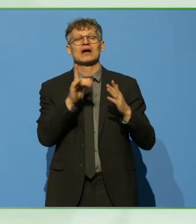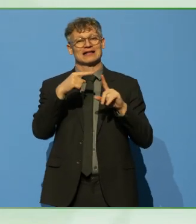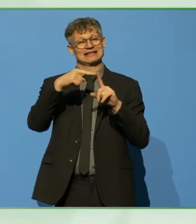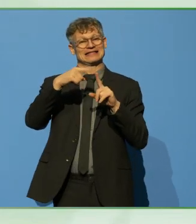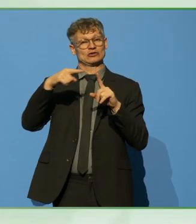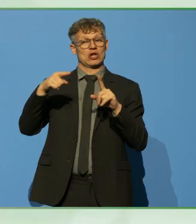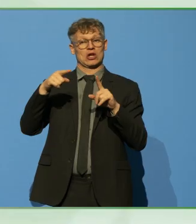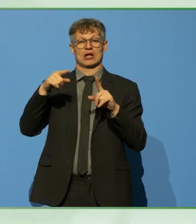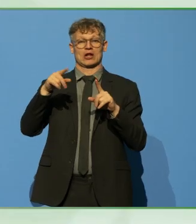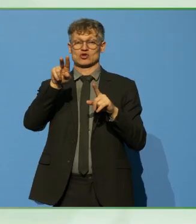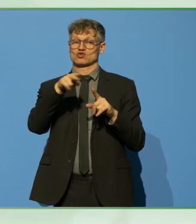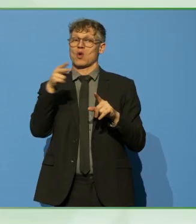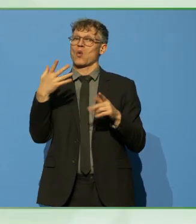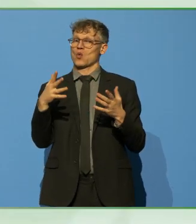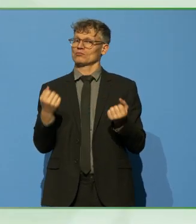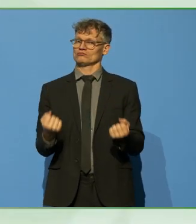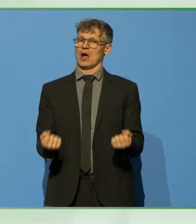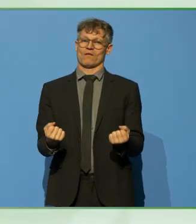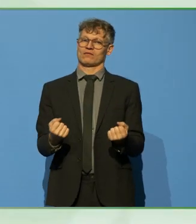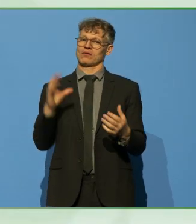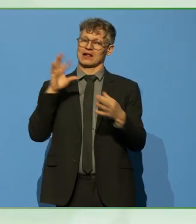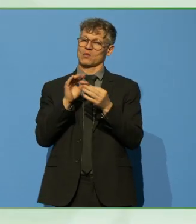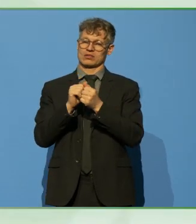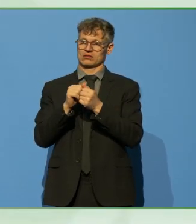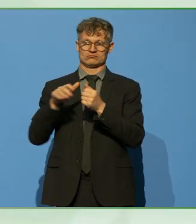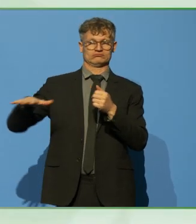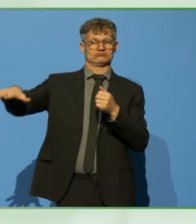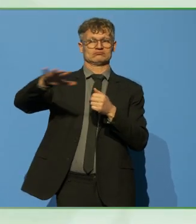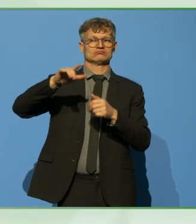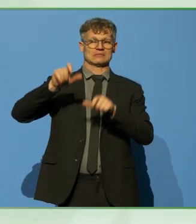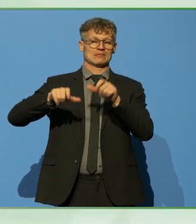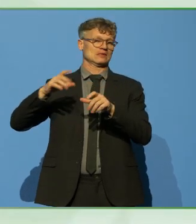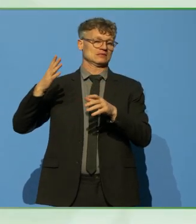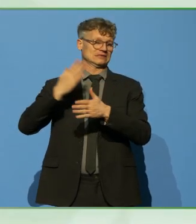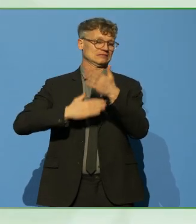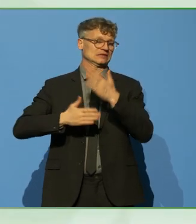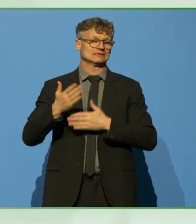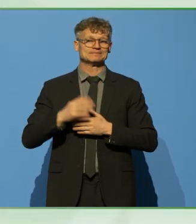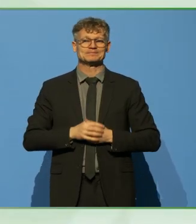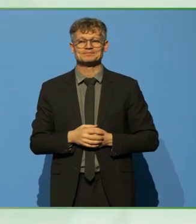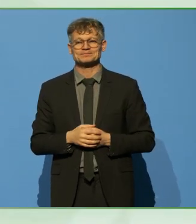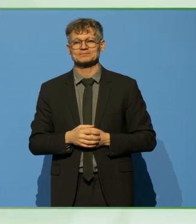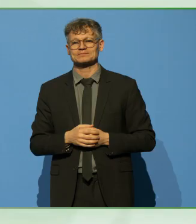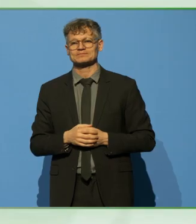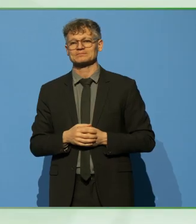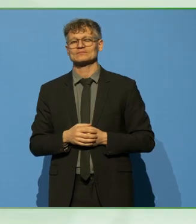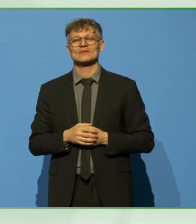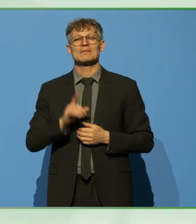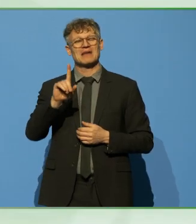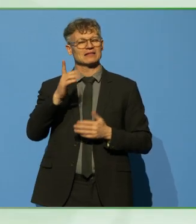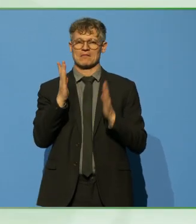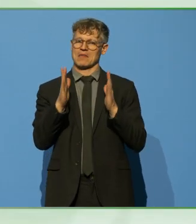powerful tool for the inclusion of persons with disabilities, but we believe that it can be only if it's designed from the beginning as